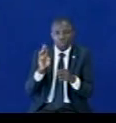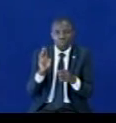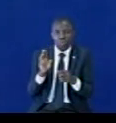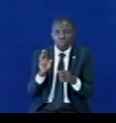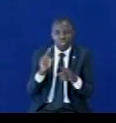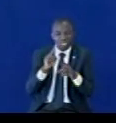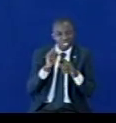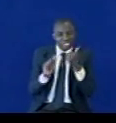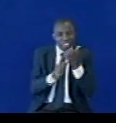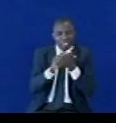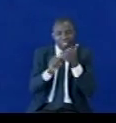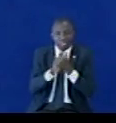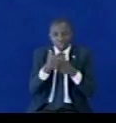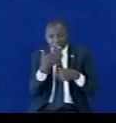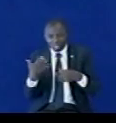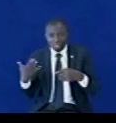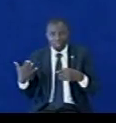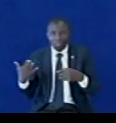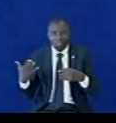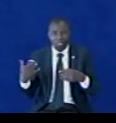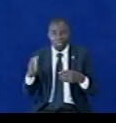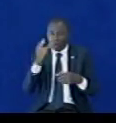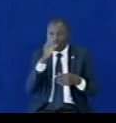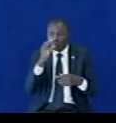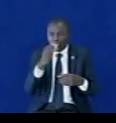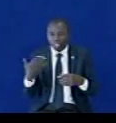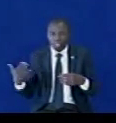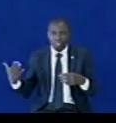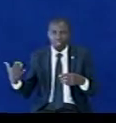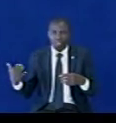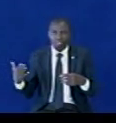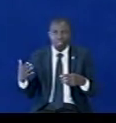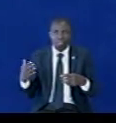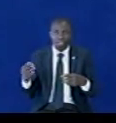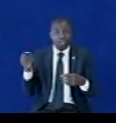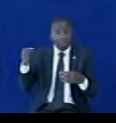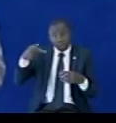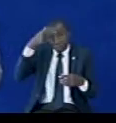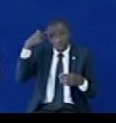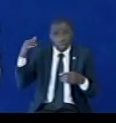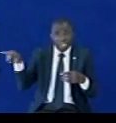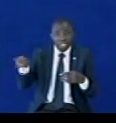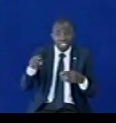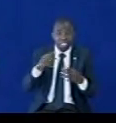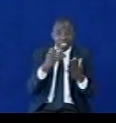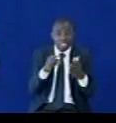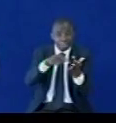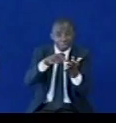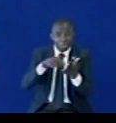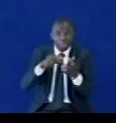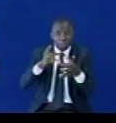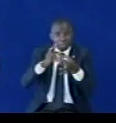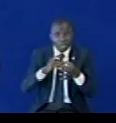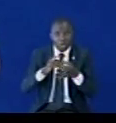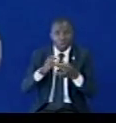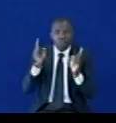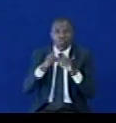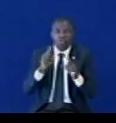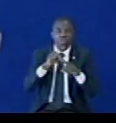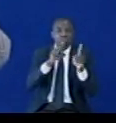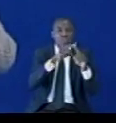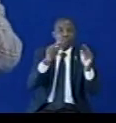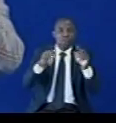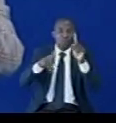curious acts, occultic acts, because they belong to different gangs and societies